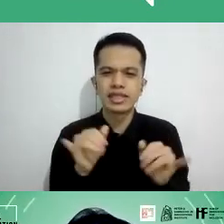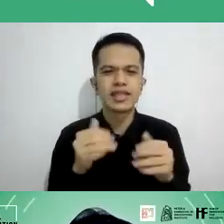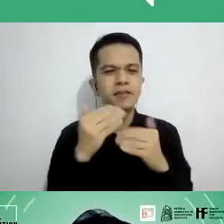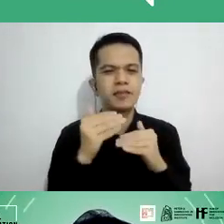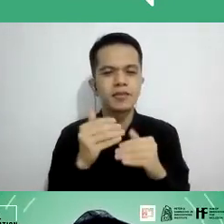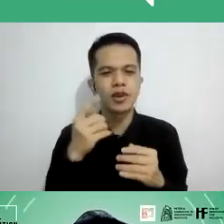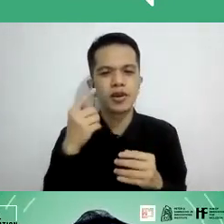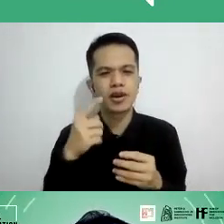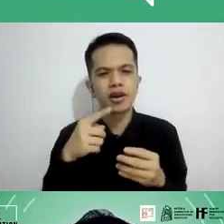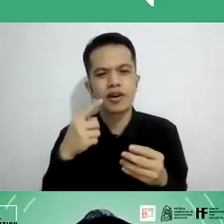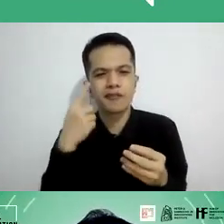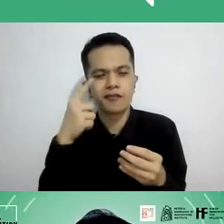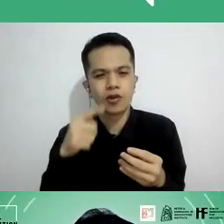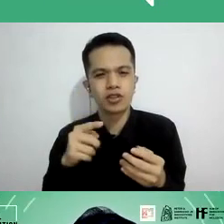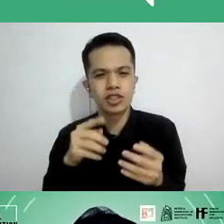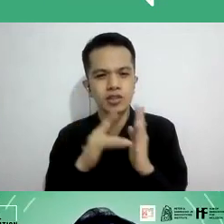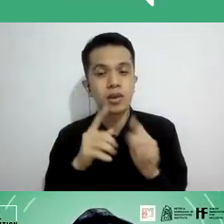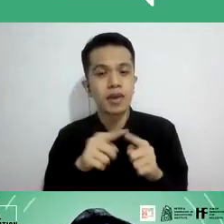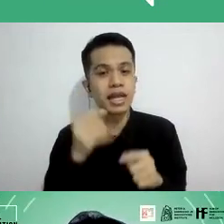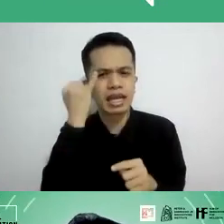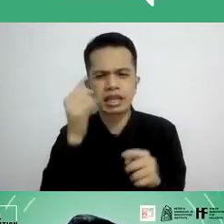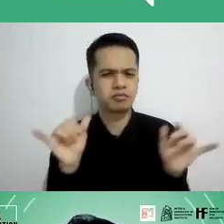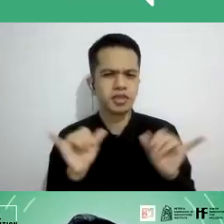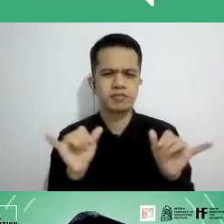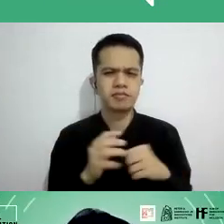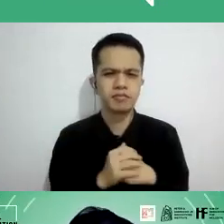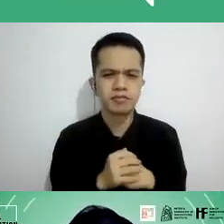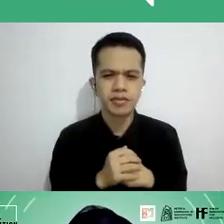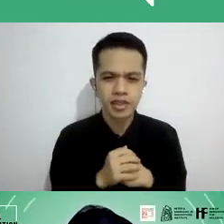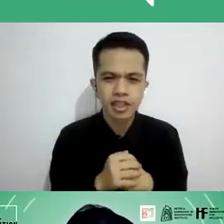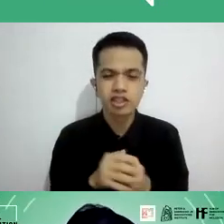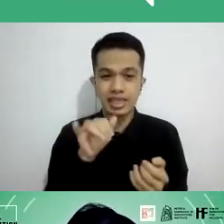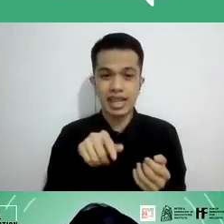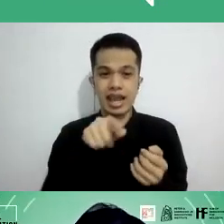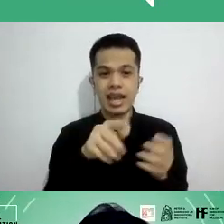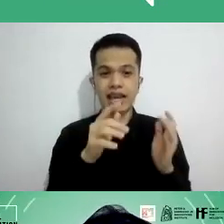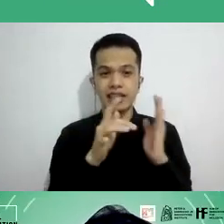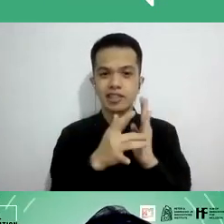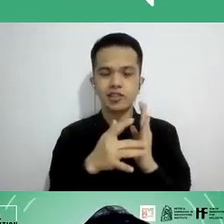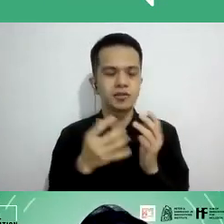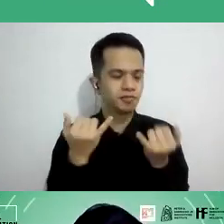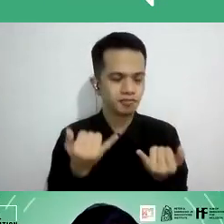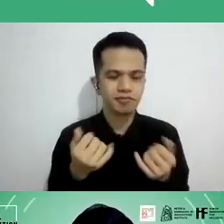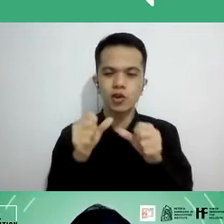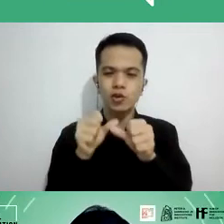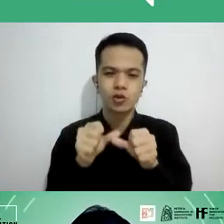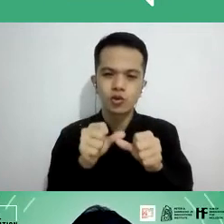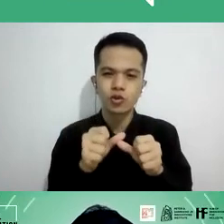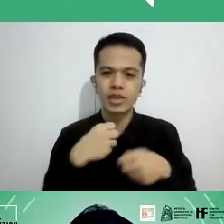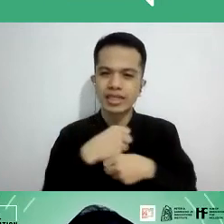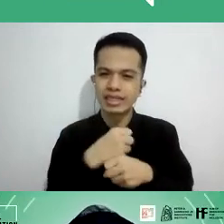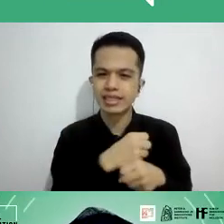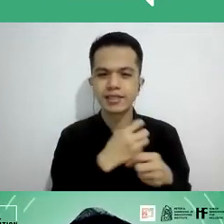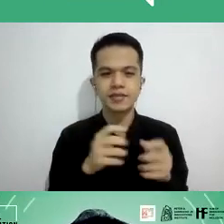terms of technology. But the idea is still there in that these kinds of technologies are still being developed. And even in other countries, they're still